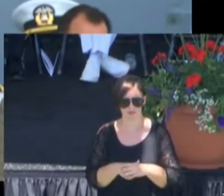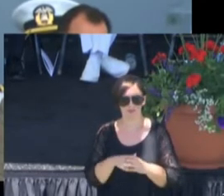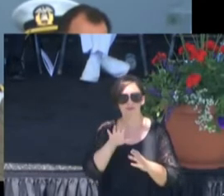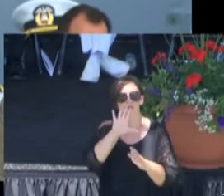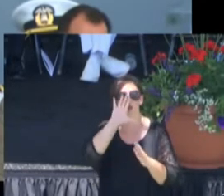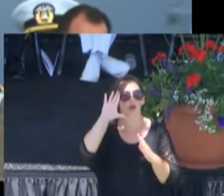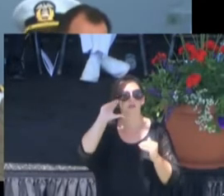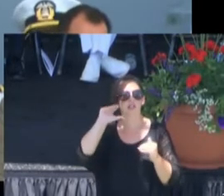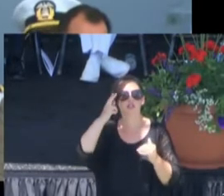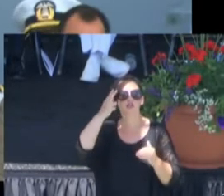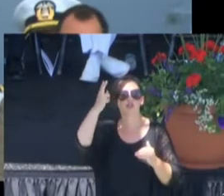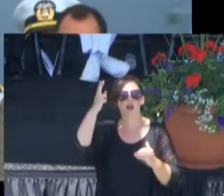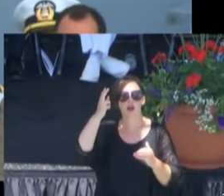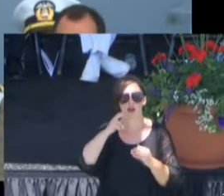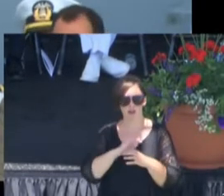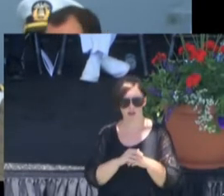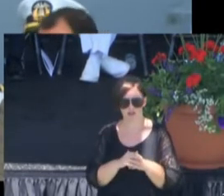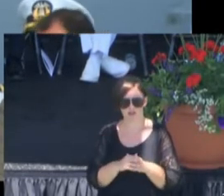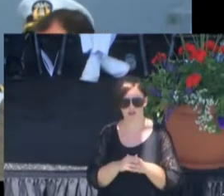Expectations are high,